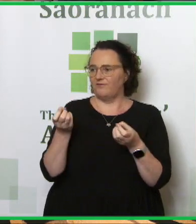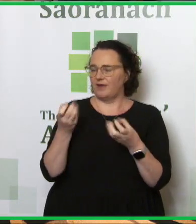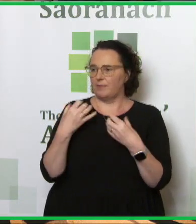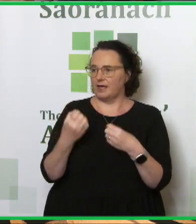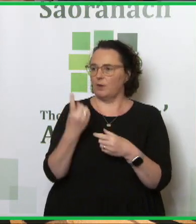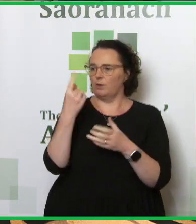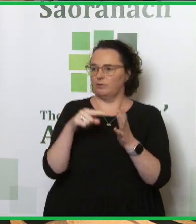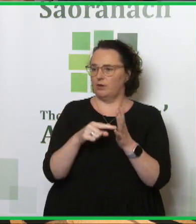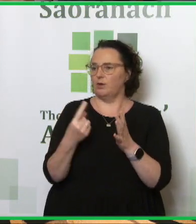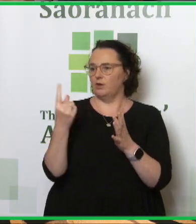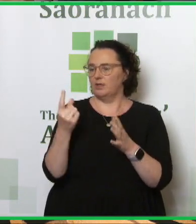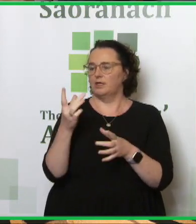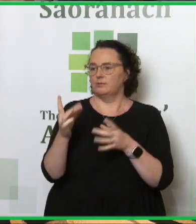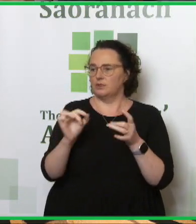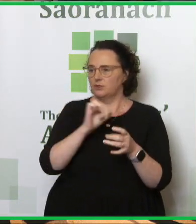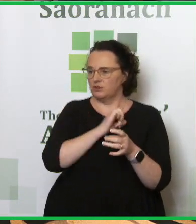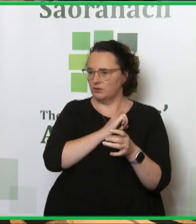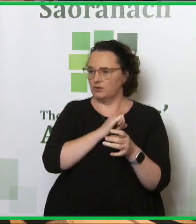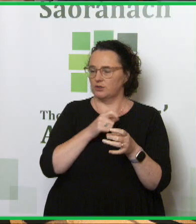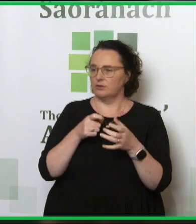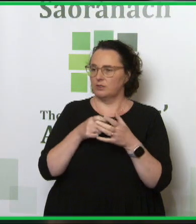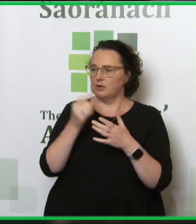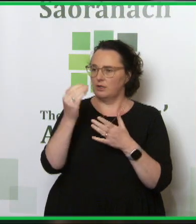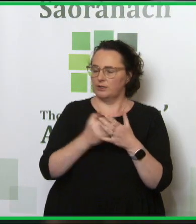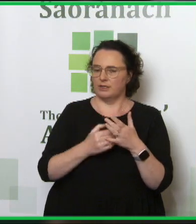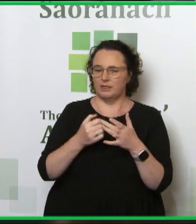the recommendations all address the current